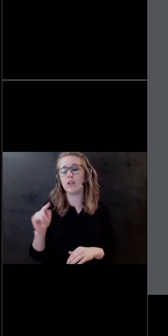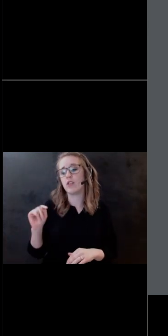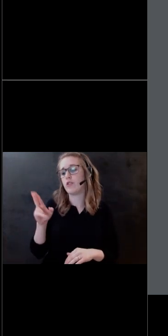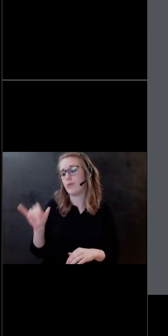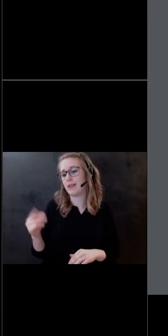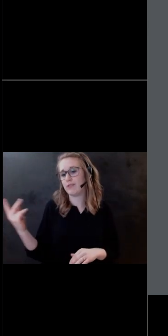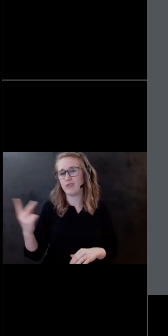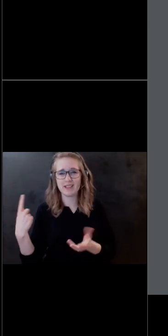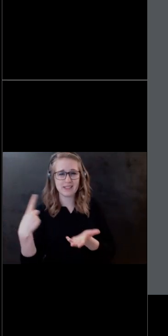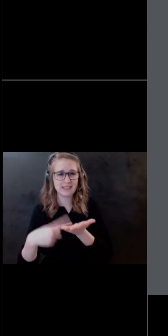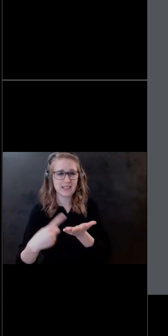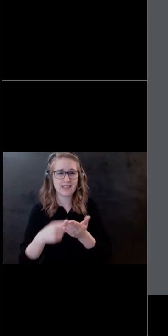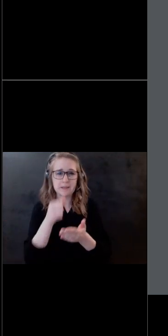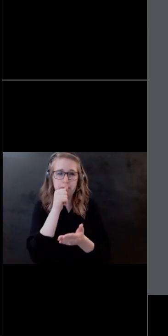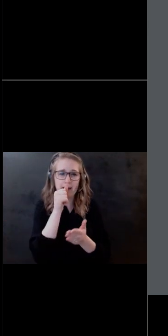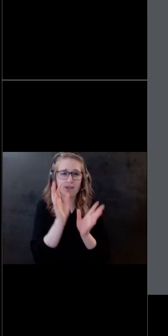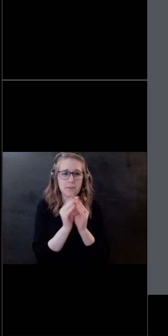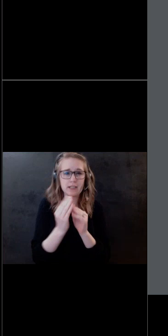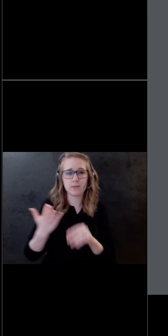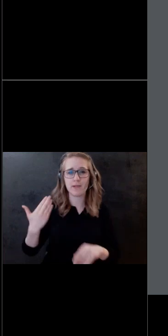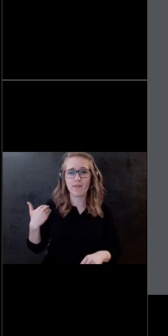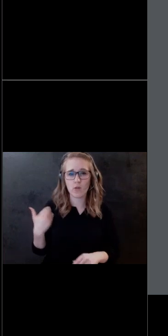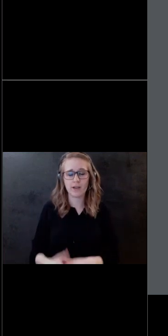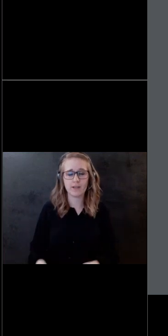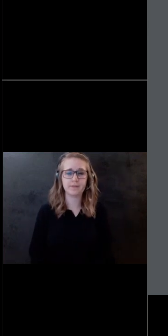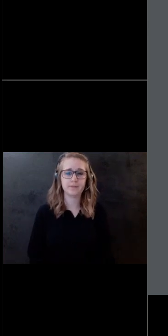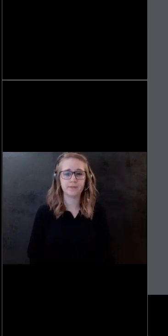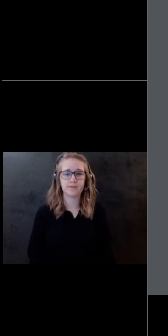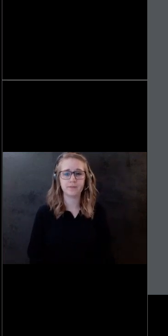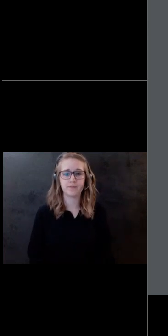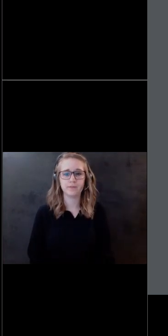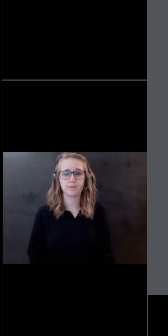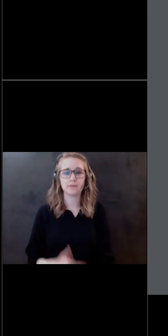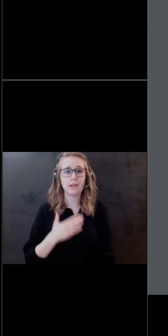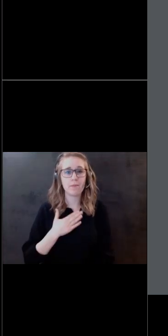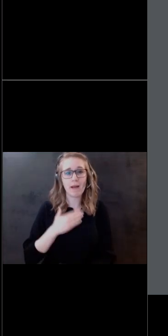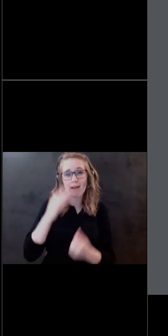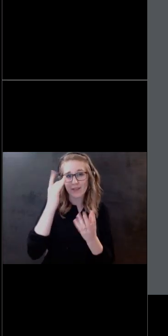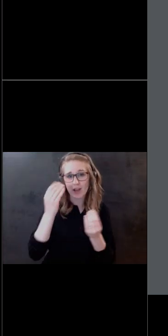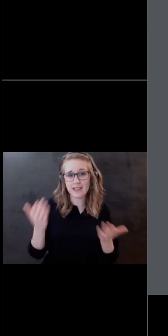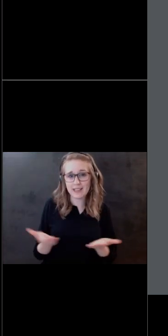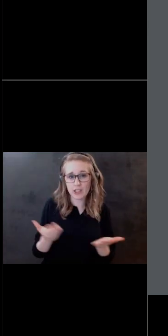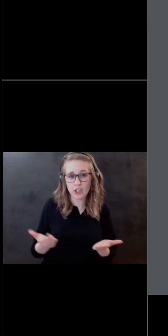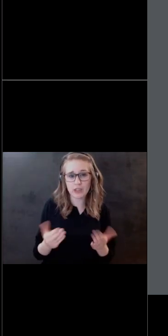discussed in our private meetings before. My thought here is,